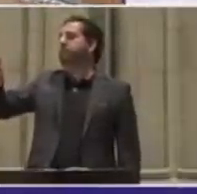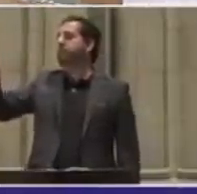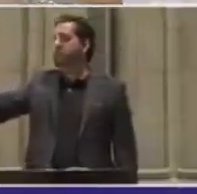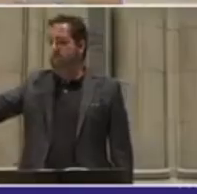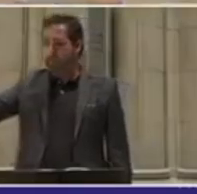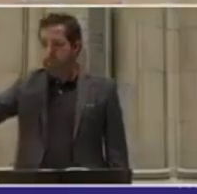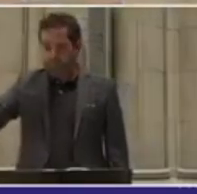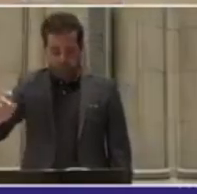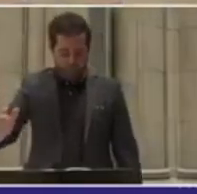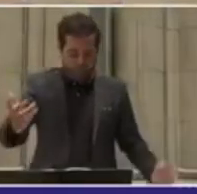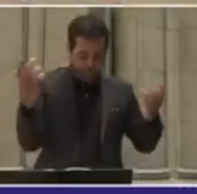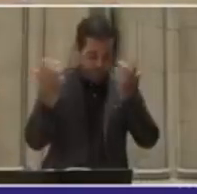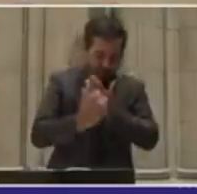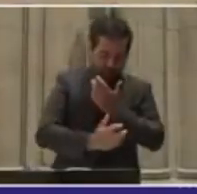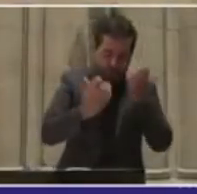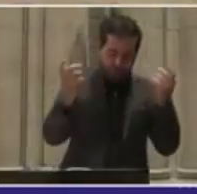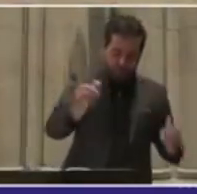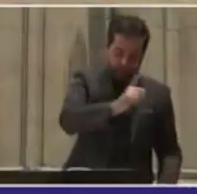journey, oh Lord,